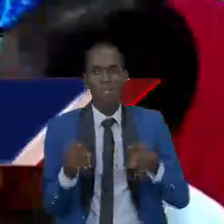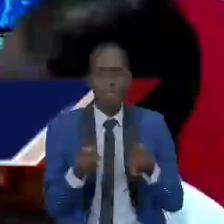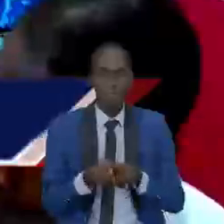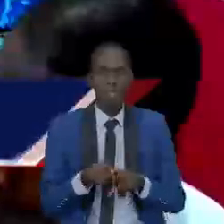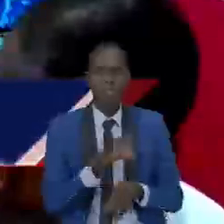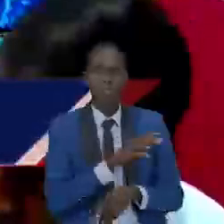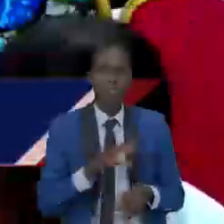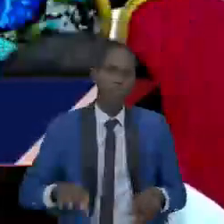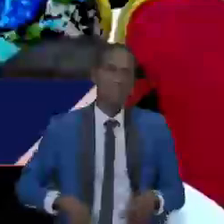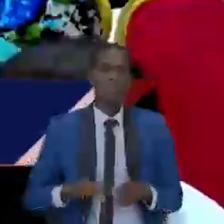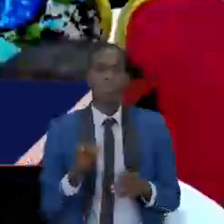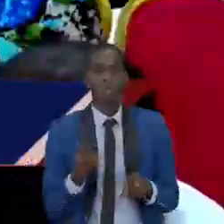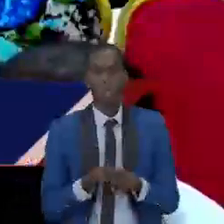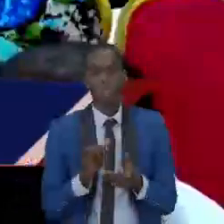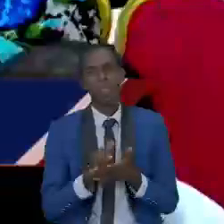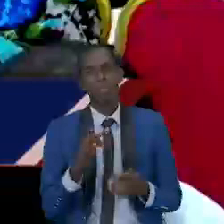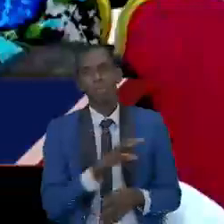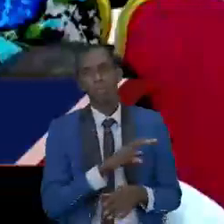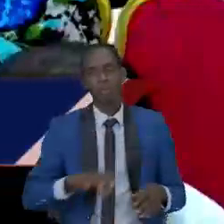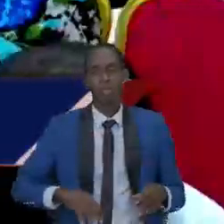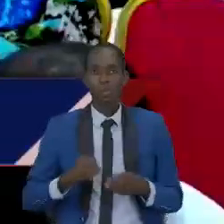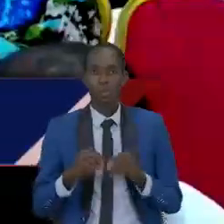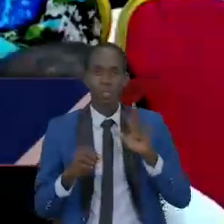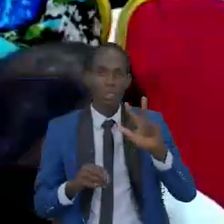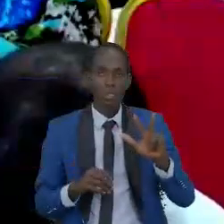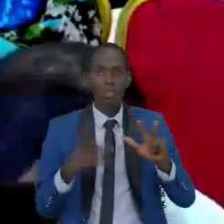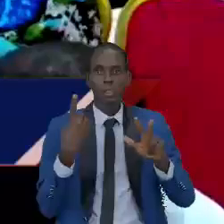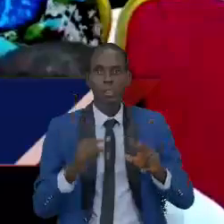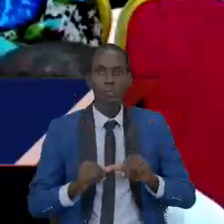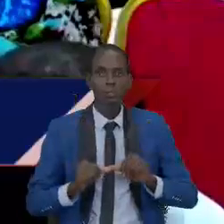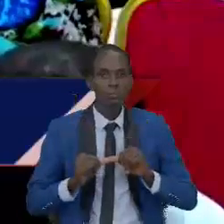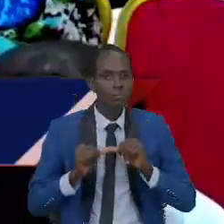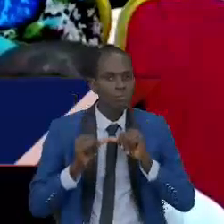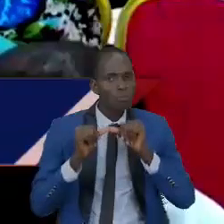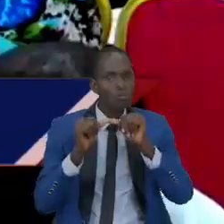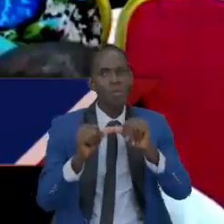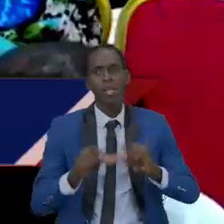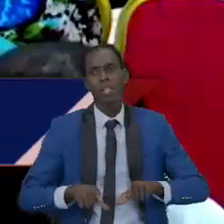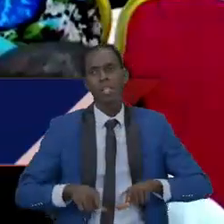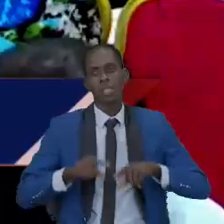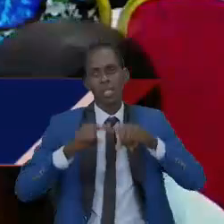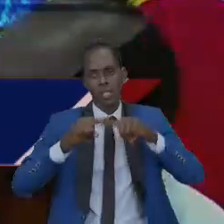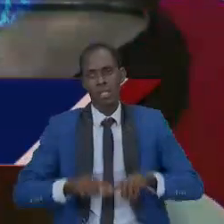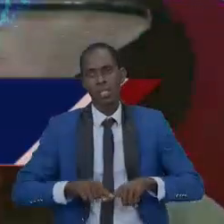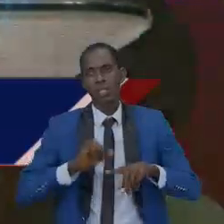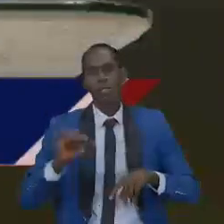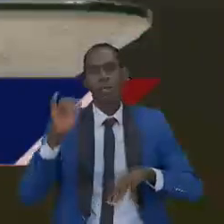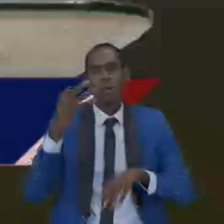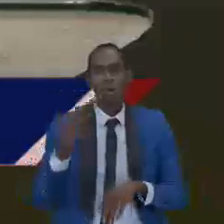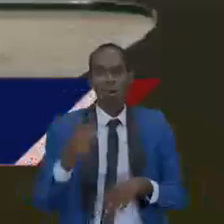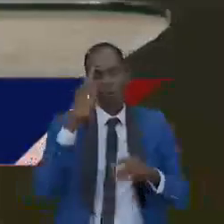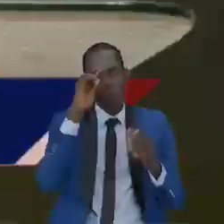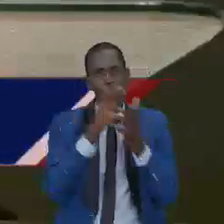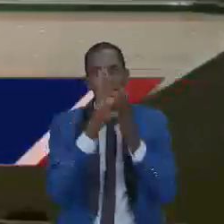Christ, like that of Christ. And then number three, the consistent leaning of believers on